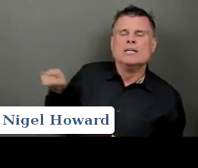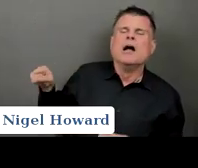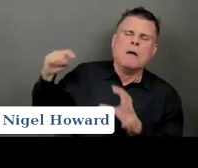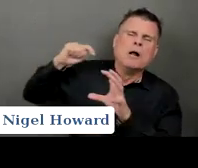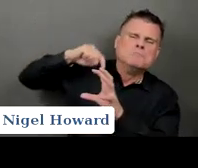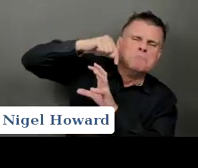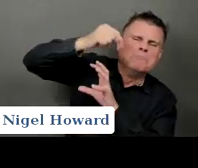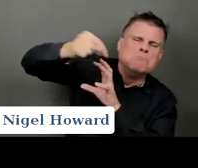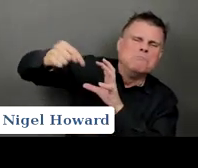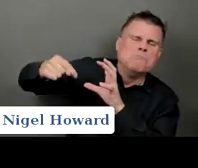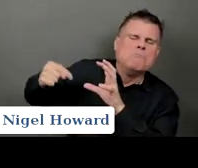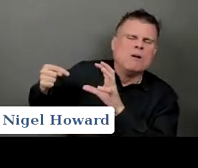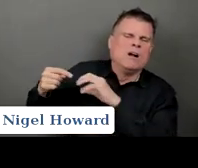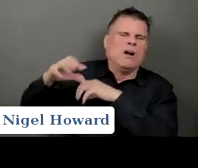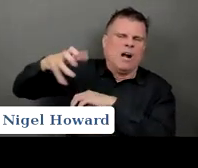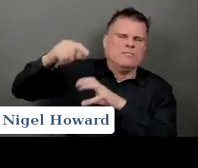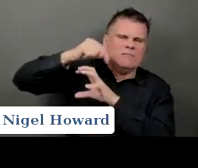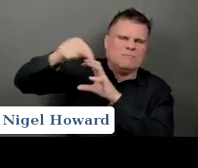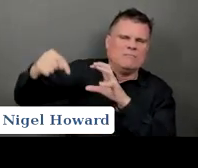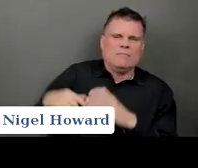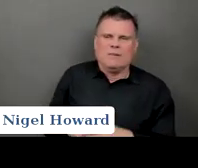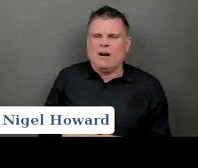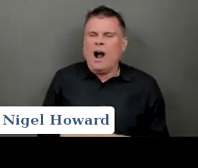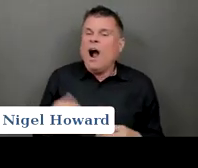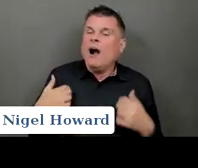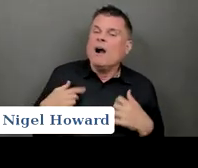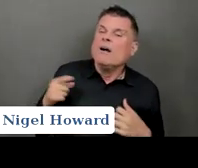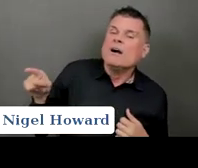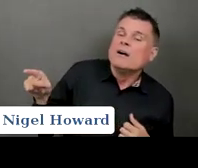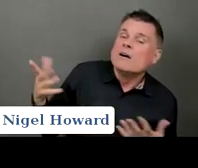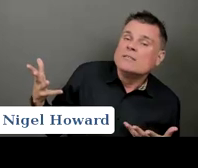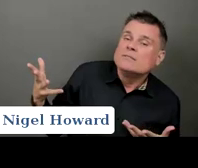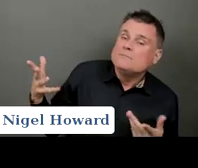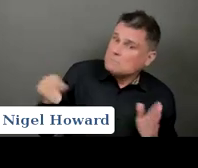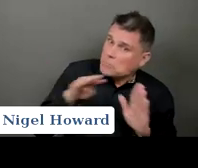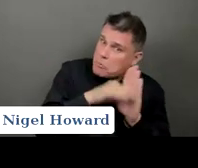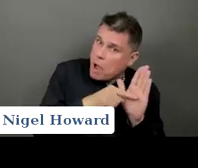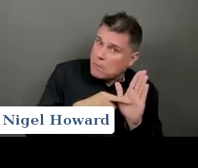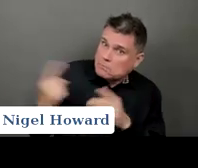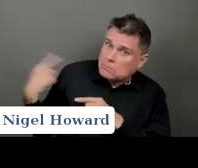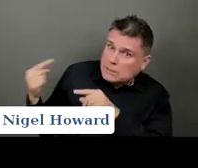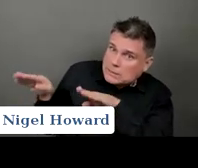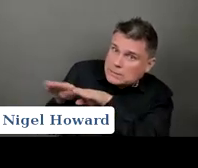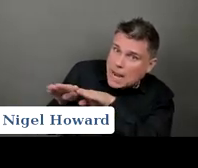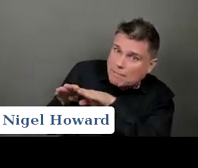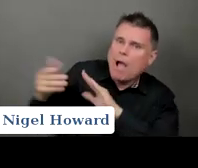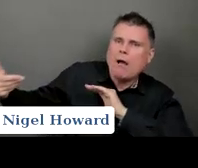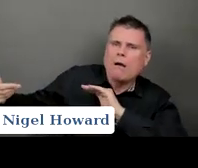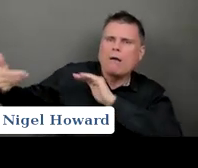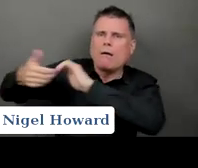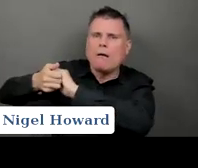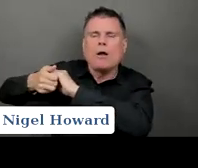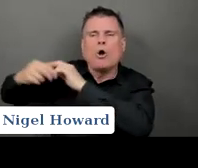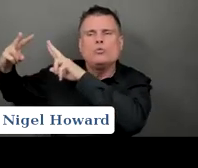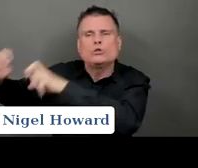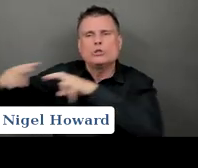who knows of such programs to get in touch, that we'd be interested in documenting these experiences as widely as possible.